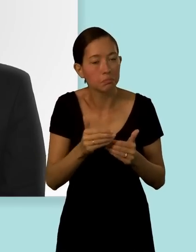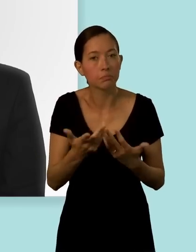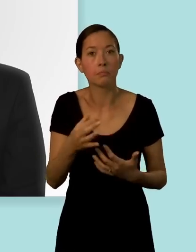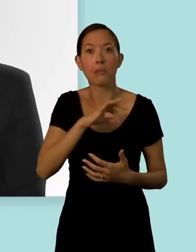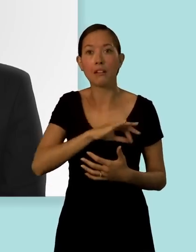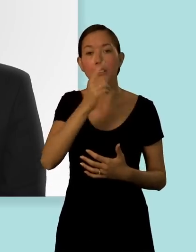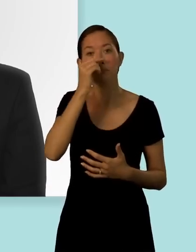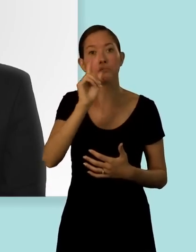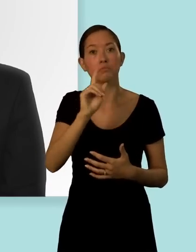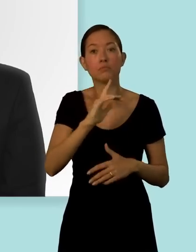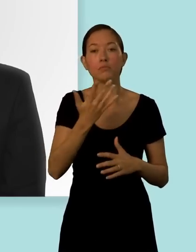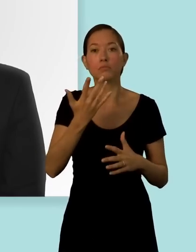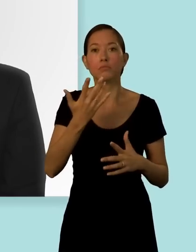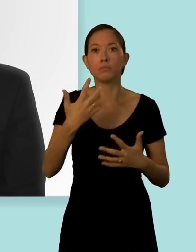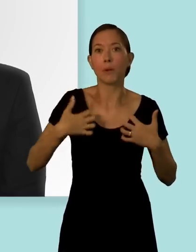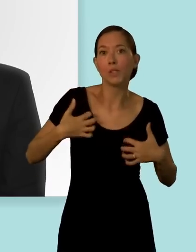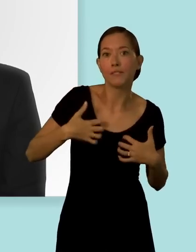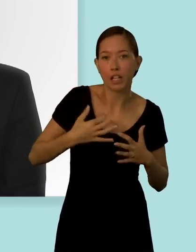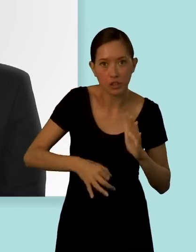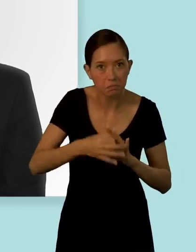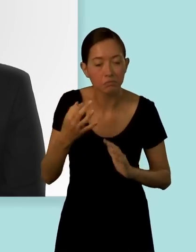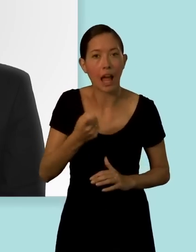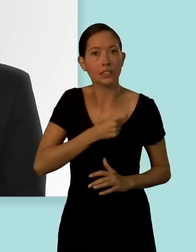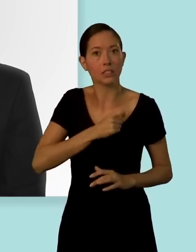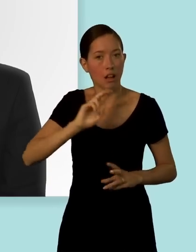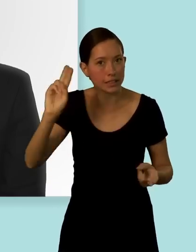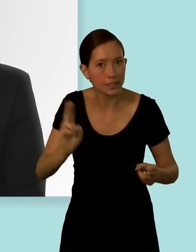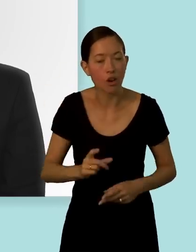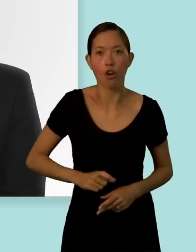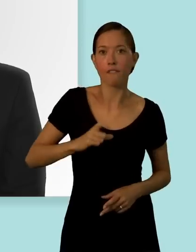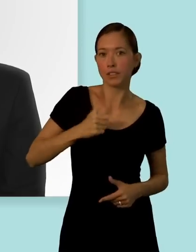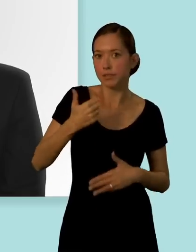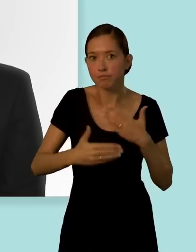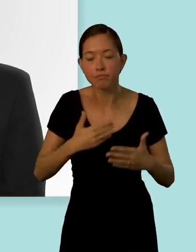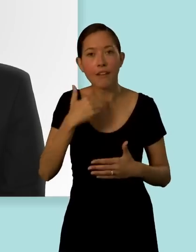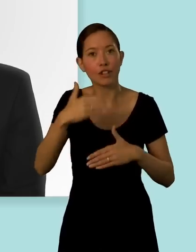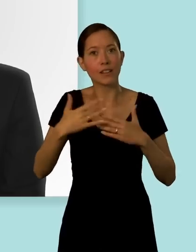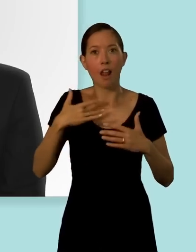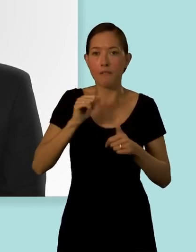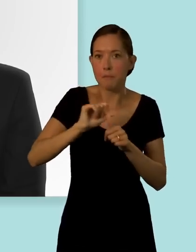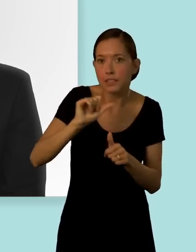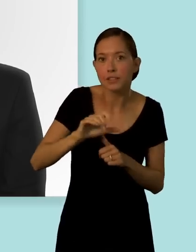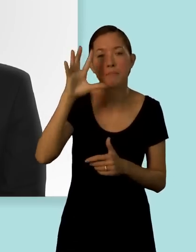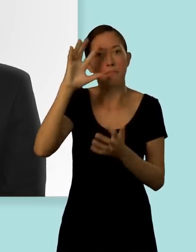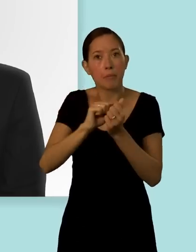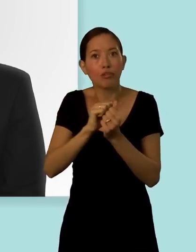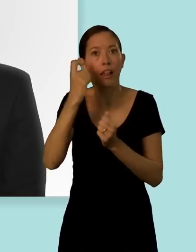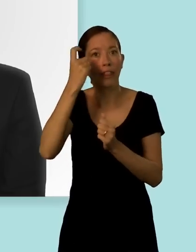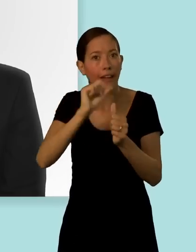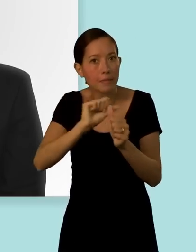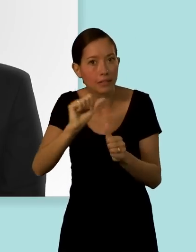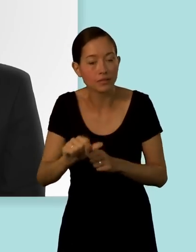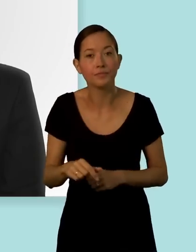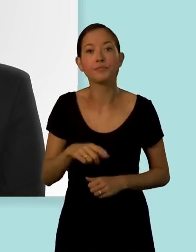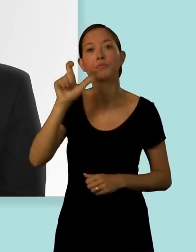anxiety levels, confidence, daily living, memory and thinking. These drugs will initially be prescribed by a